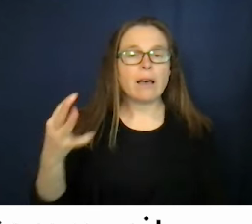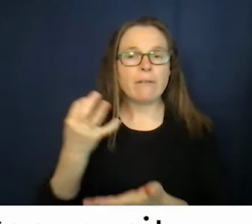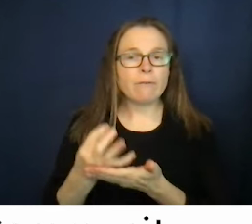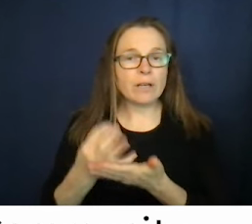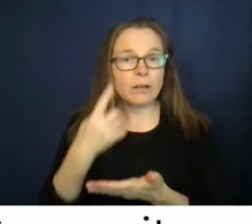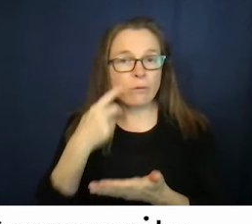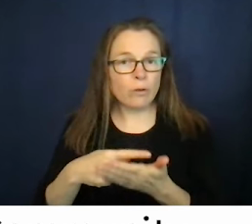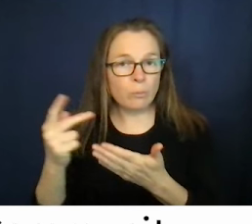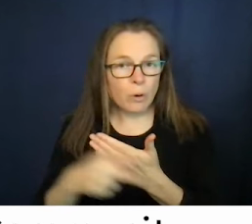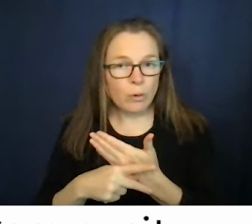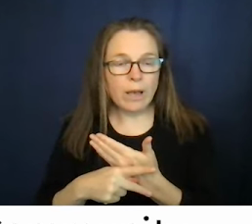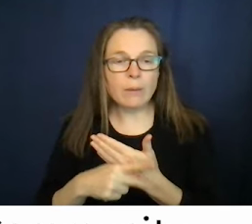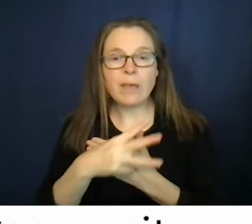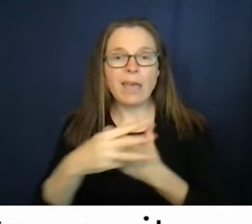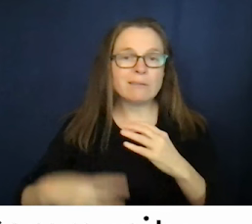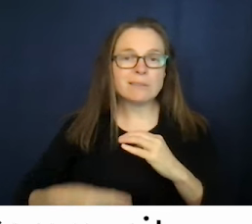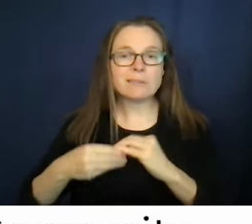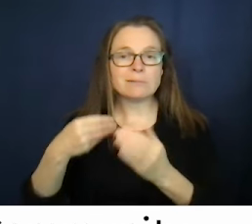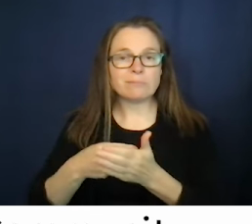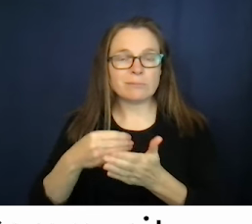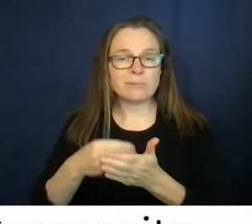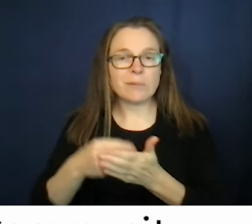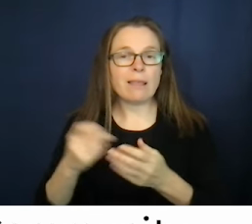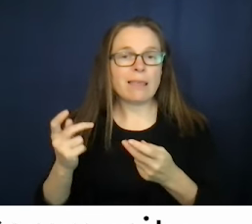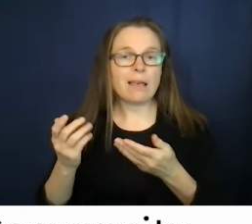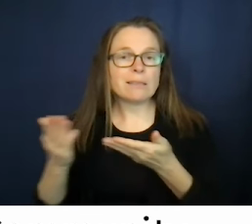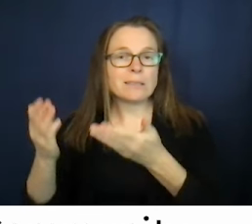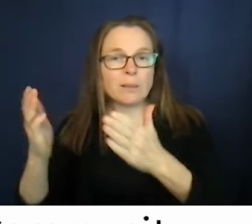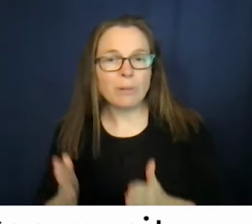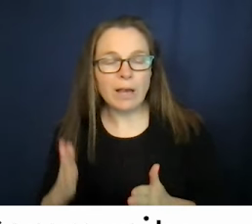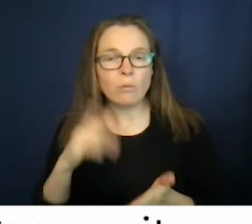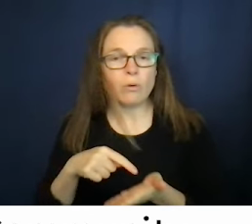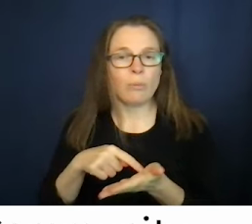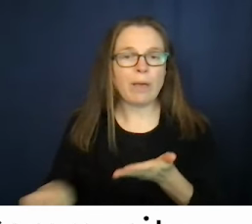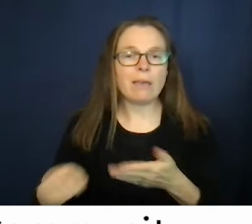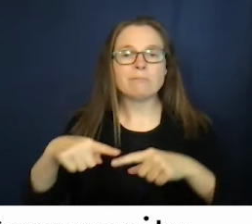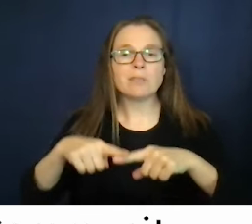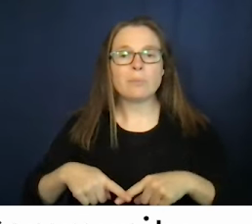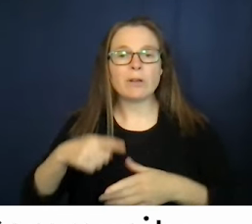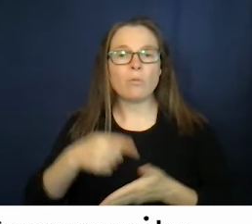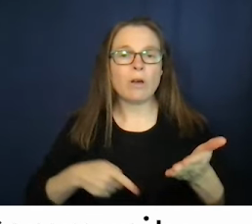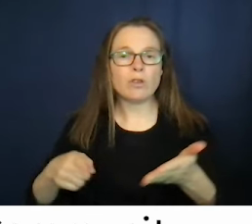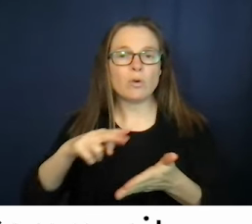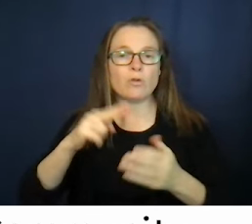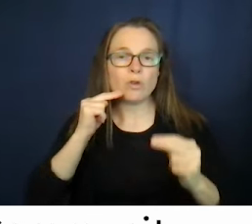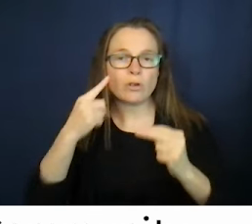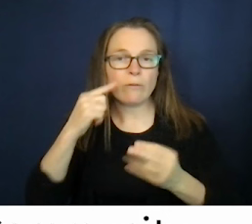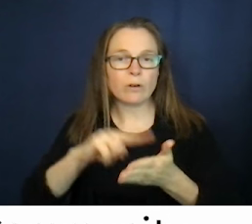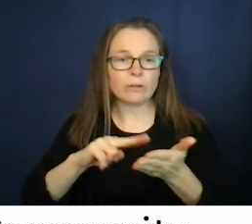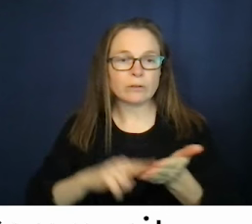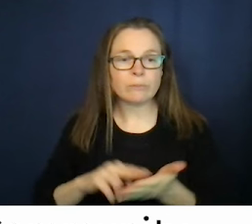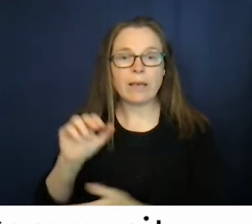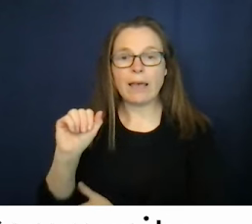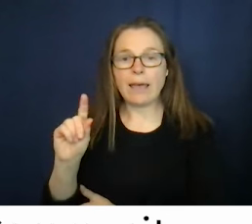as a subsidy, which is funding amount to be paid by the supplier based on negotiated contracted rates. Administrative costs,